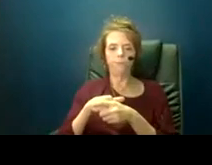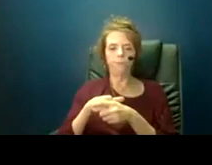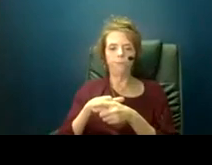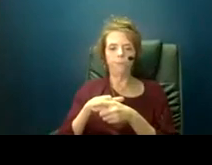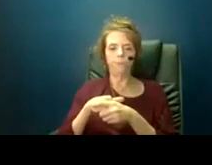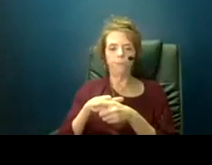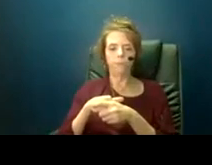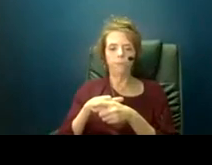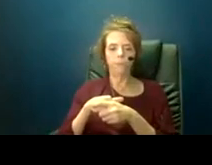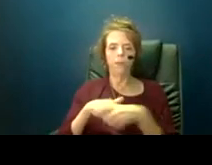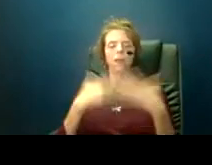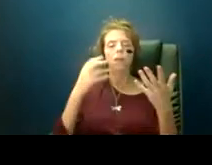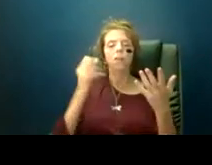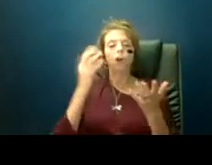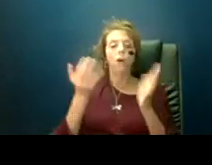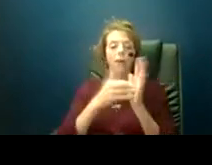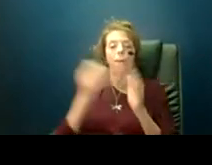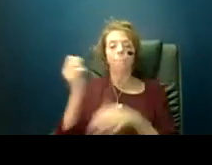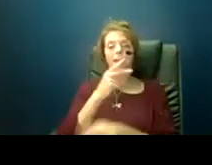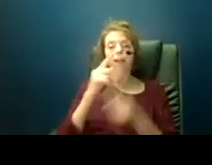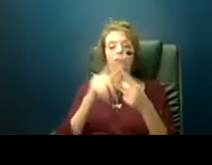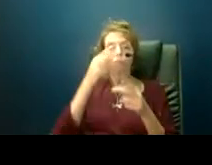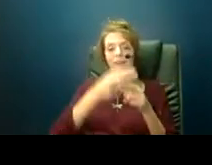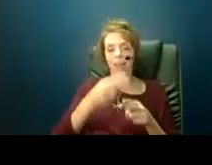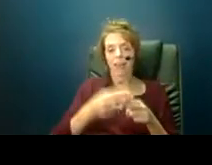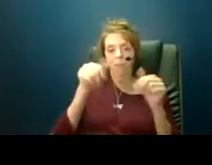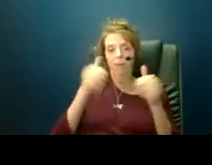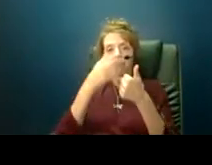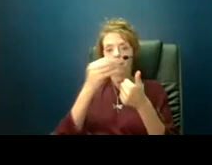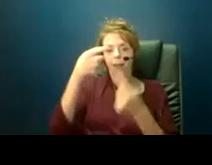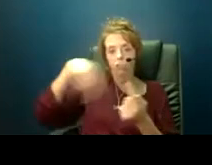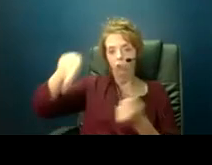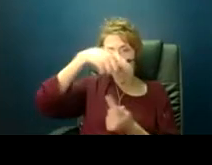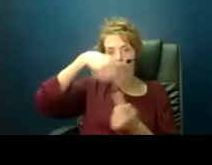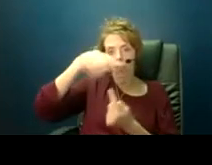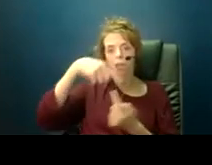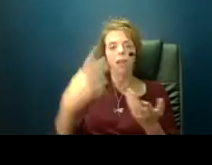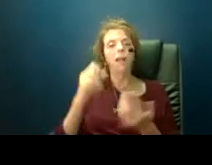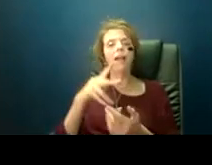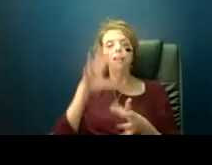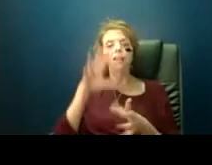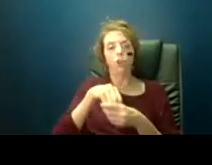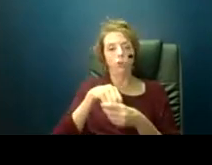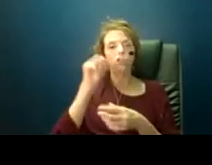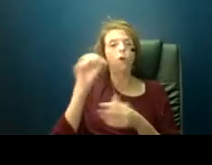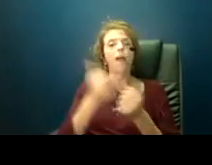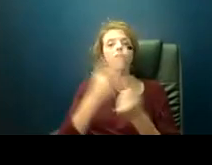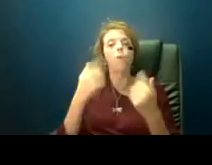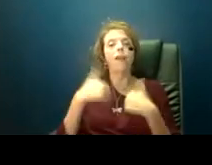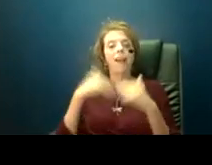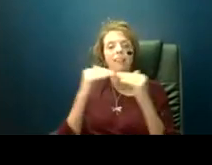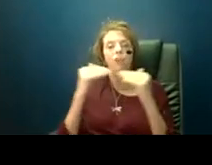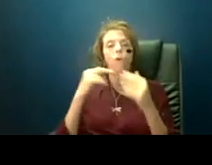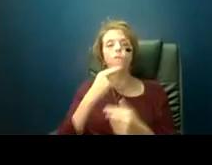And you know, so again, back to the name game and the circle, you know, it's inclusive, so everybody has an equal voice because they're in a circle.